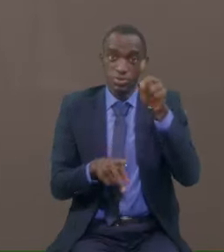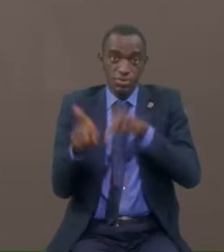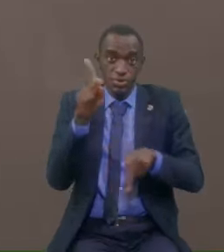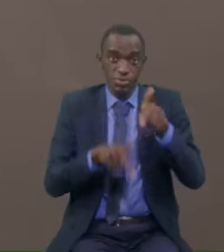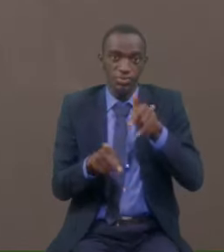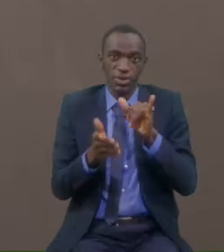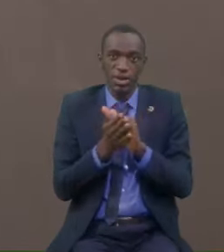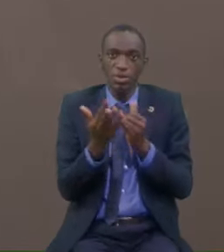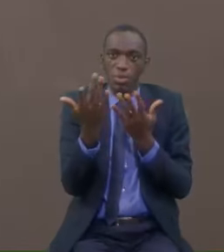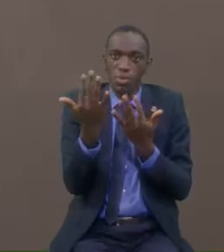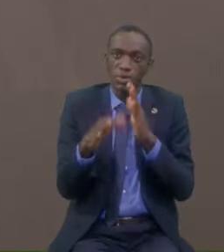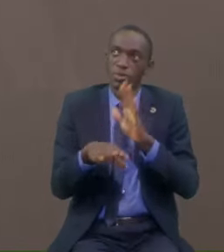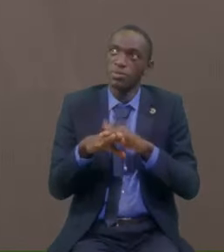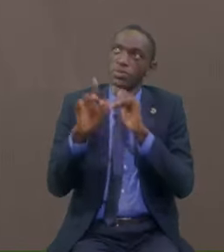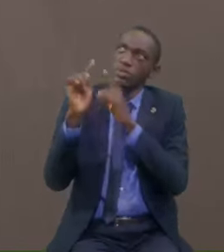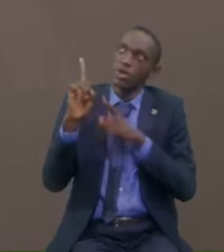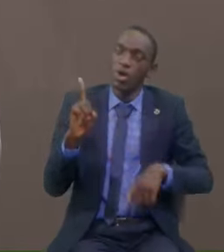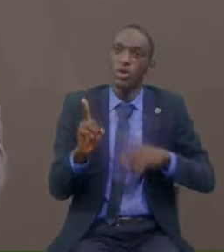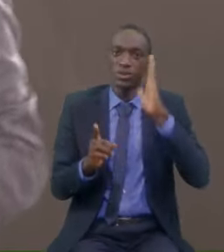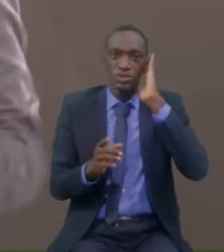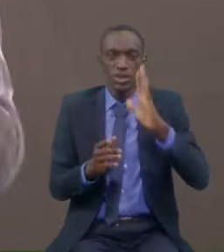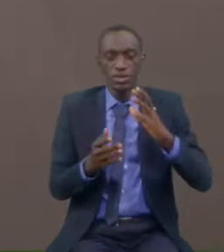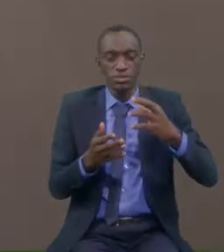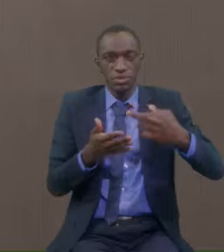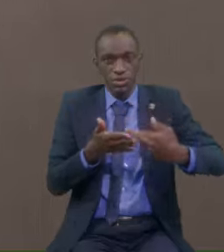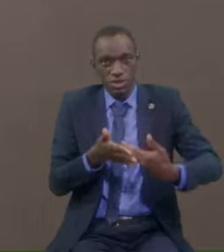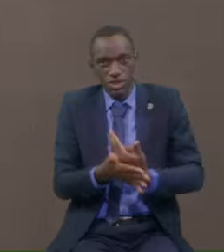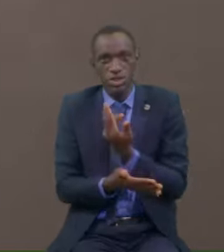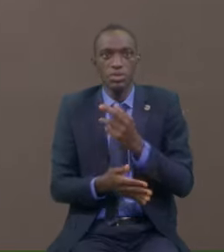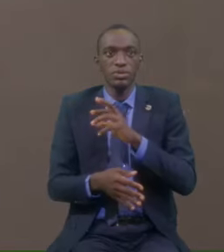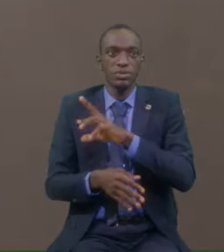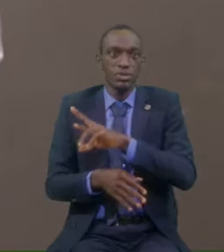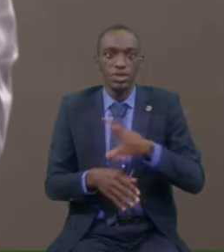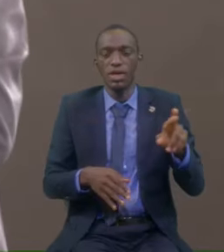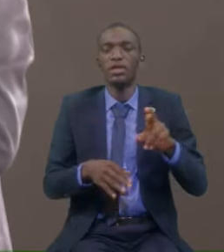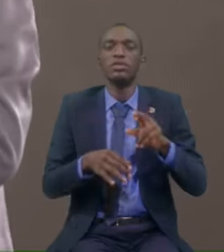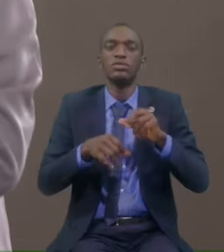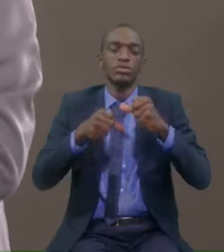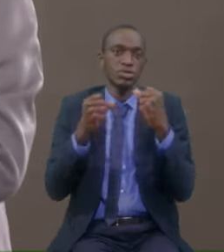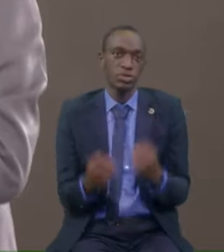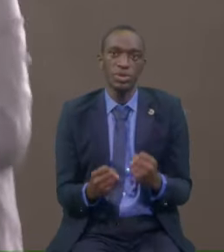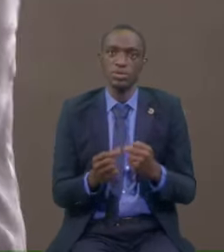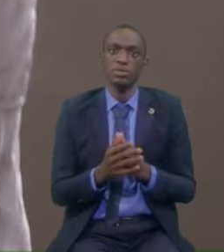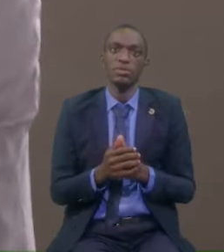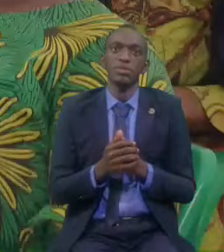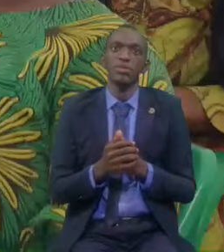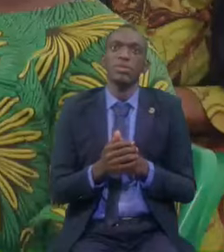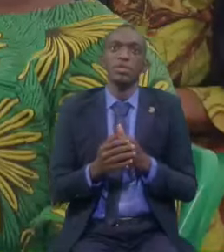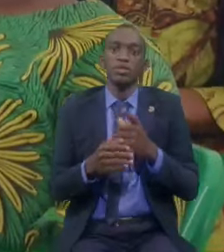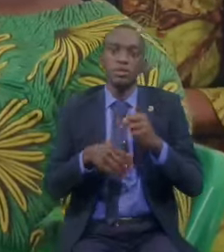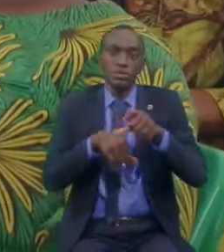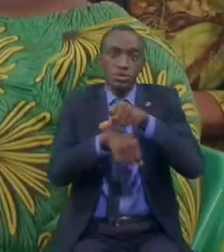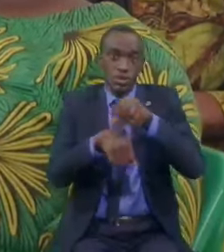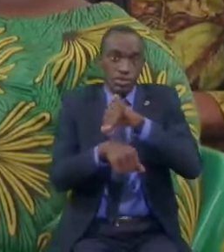the Lord will renew their strength. The anointing in them will be renewed. Let's come to